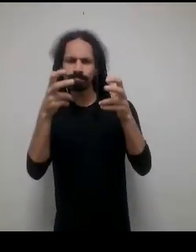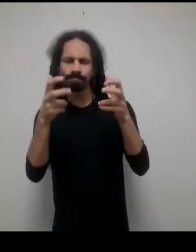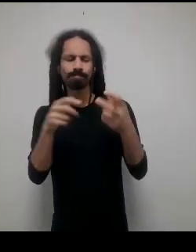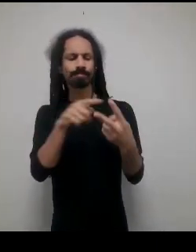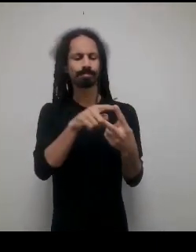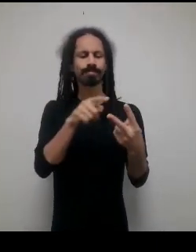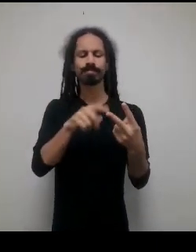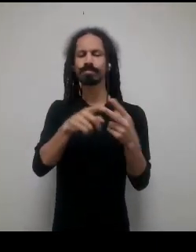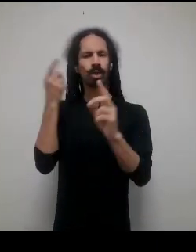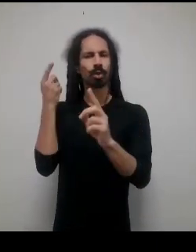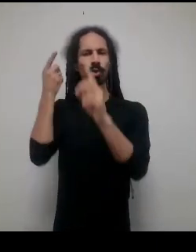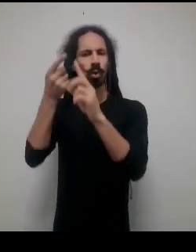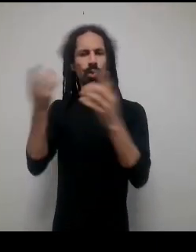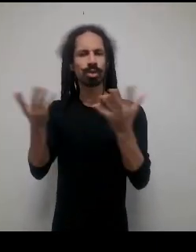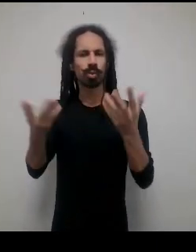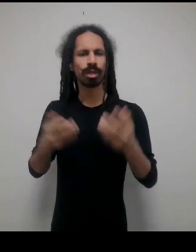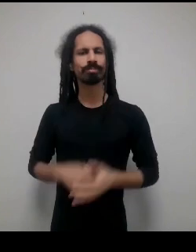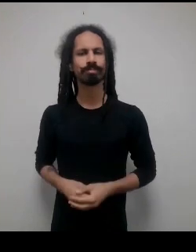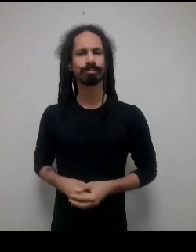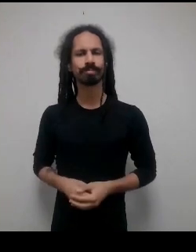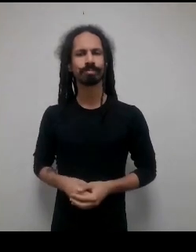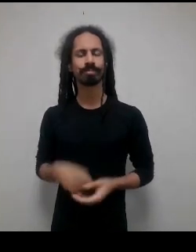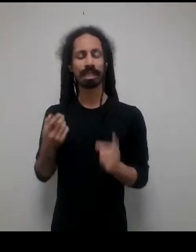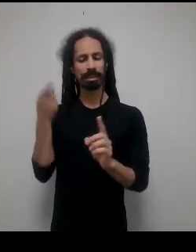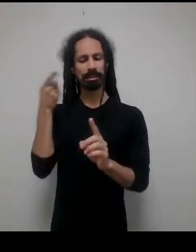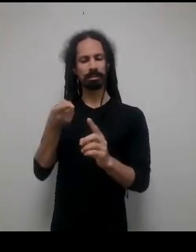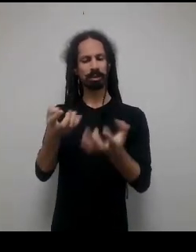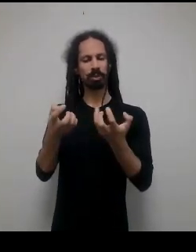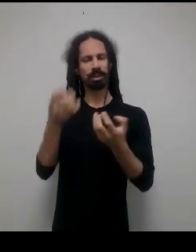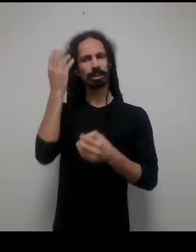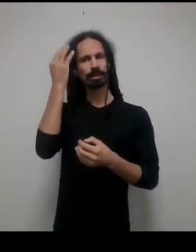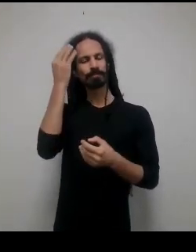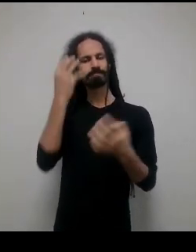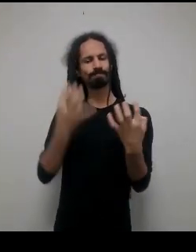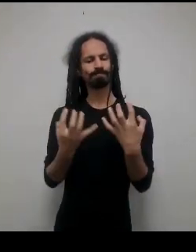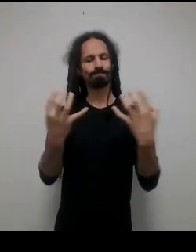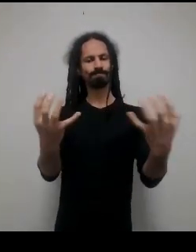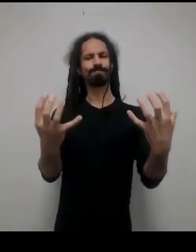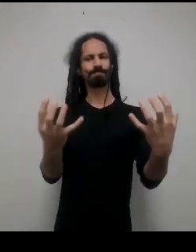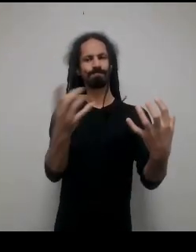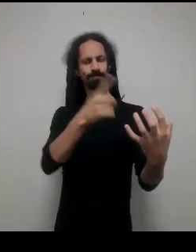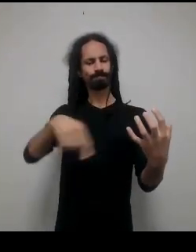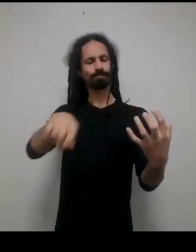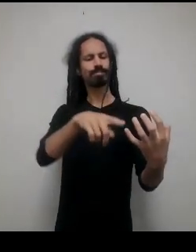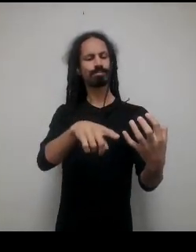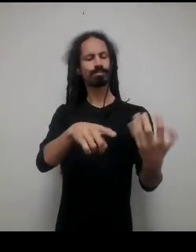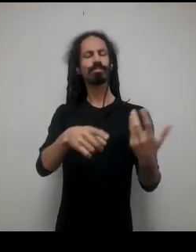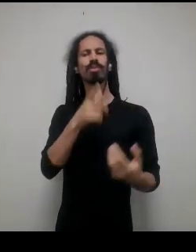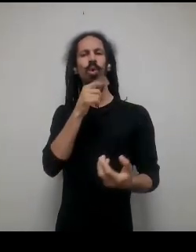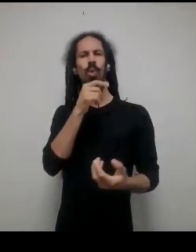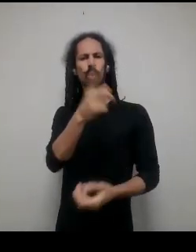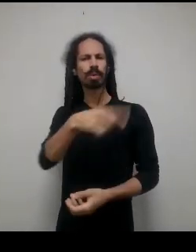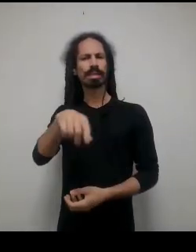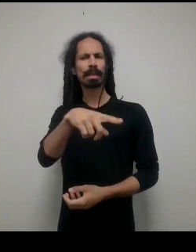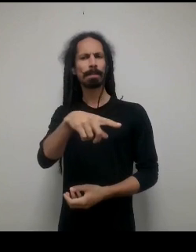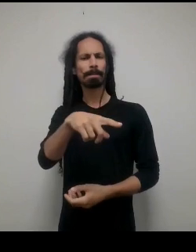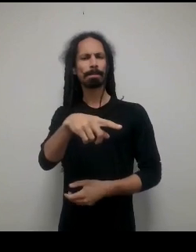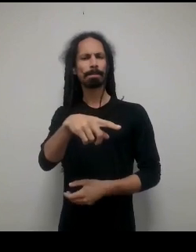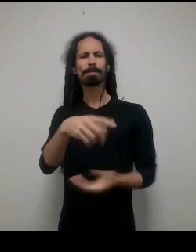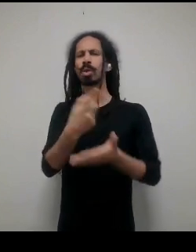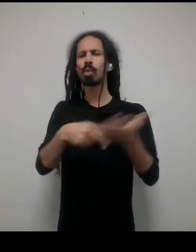more specifically, we want to think about who we're going to be speaking to. We want to ask ourselves, what do they already